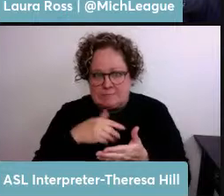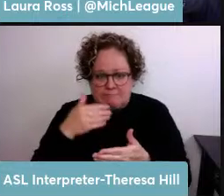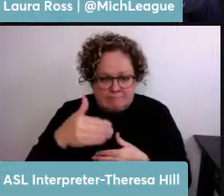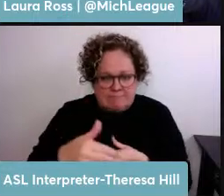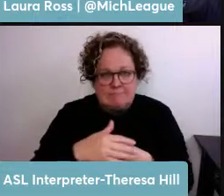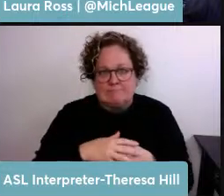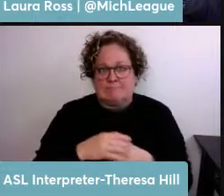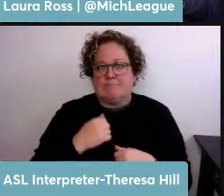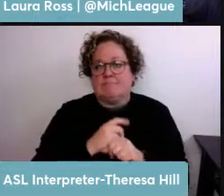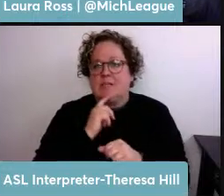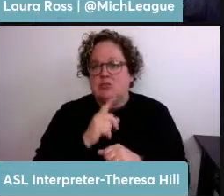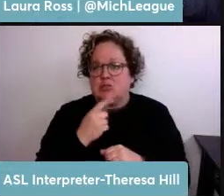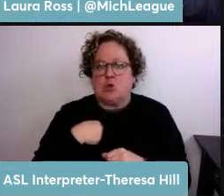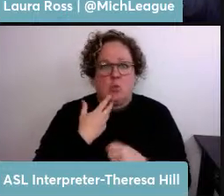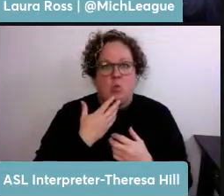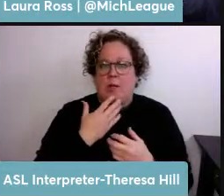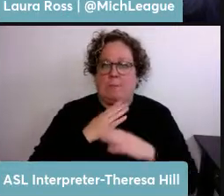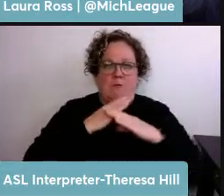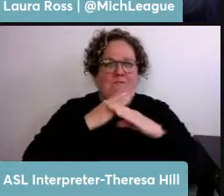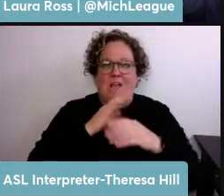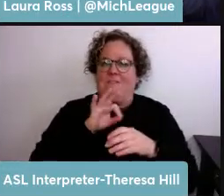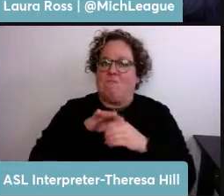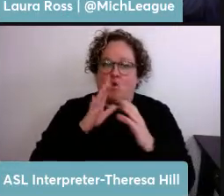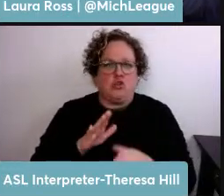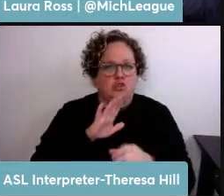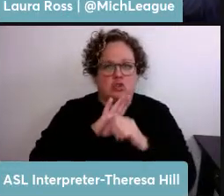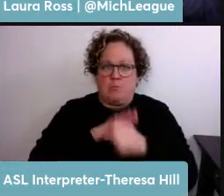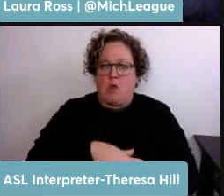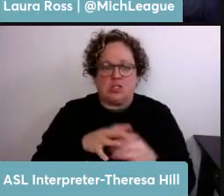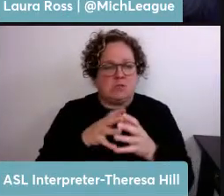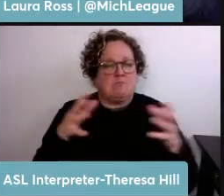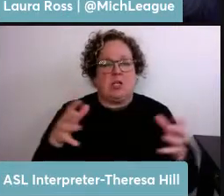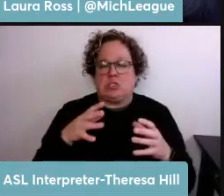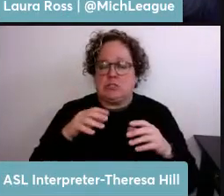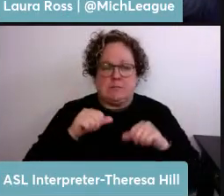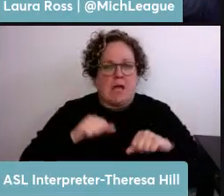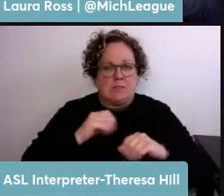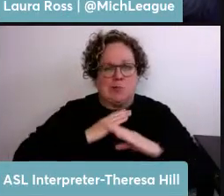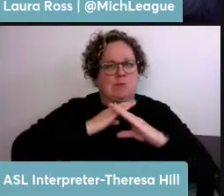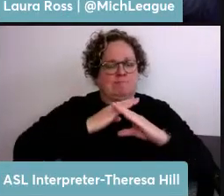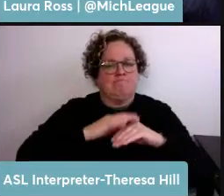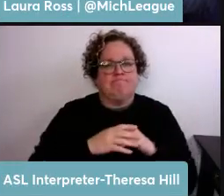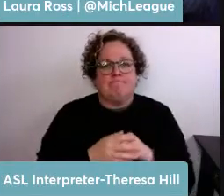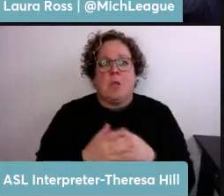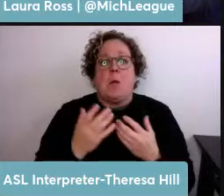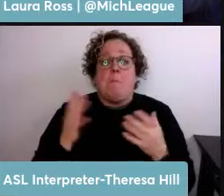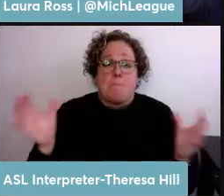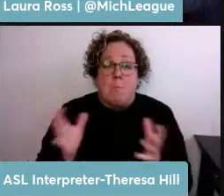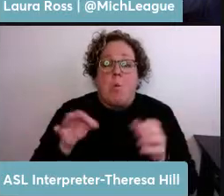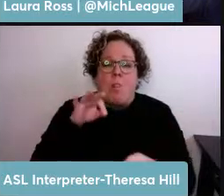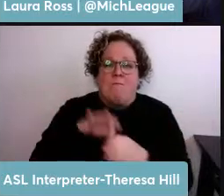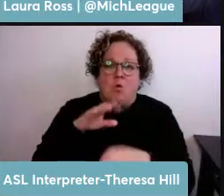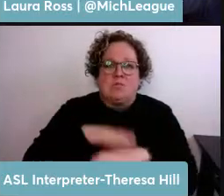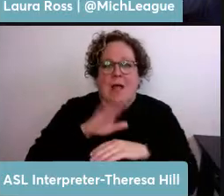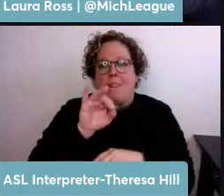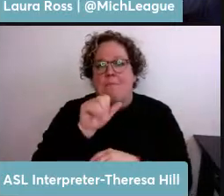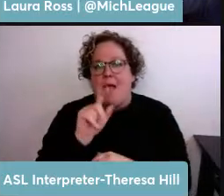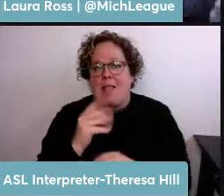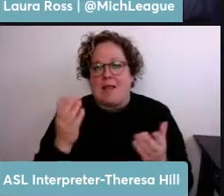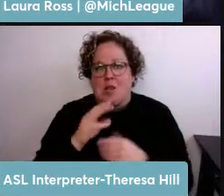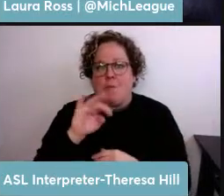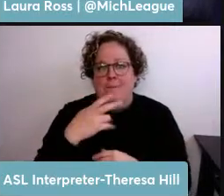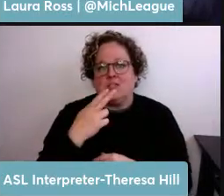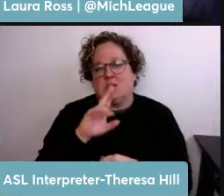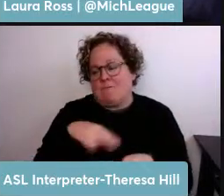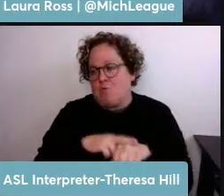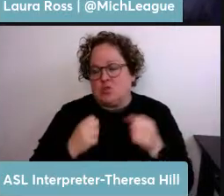prevent voter suppression as much as possible. Absolutely. We know Promote the Vote is on the ballot here in Michigan, definitely supporting that. And I think